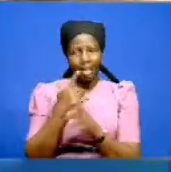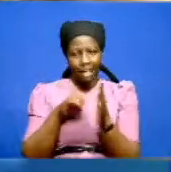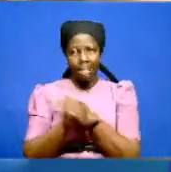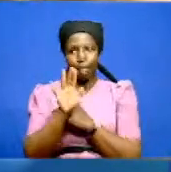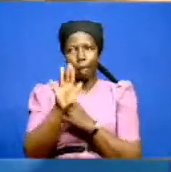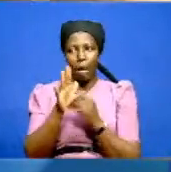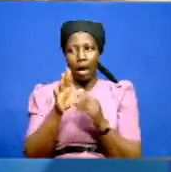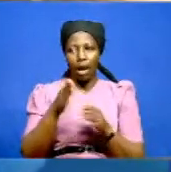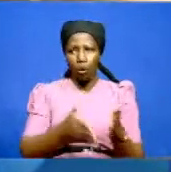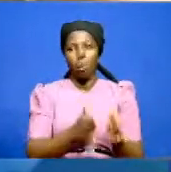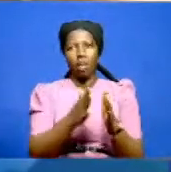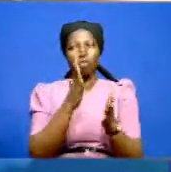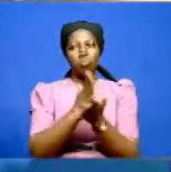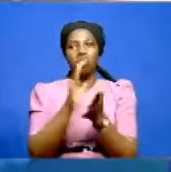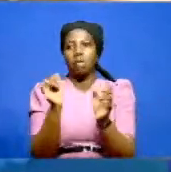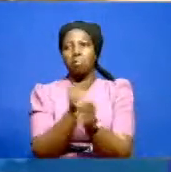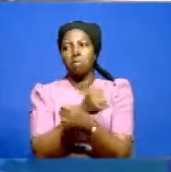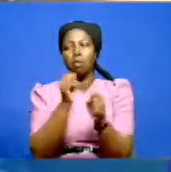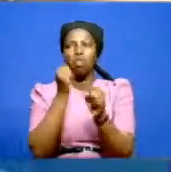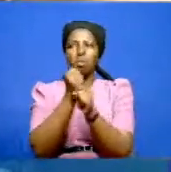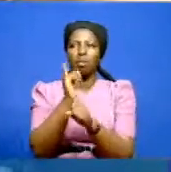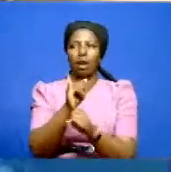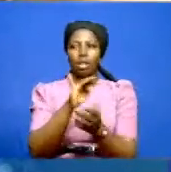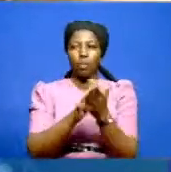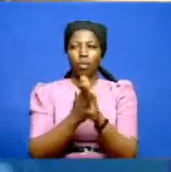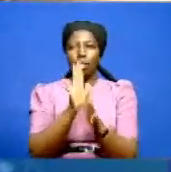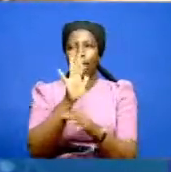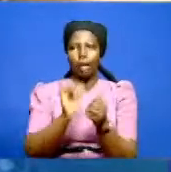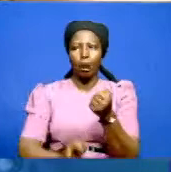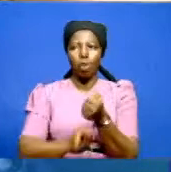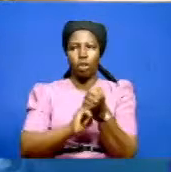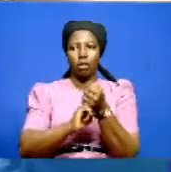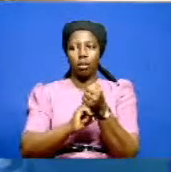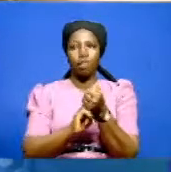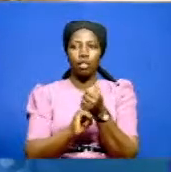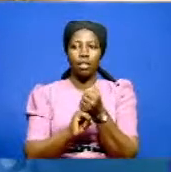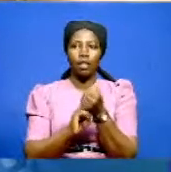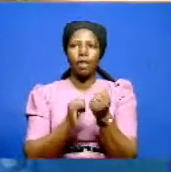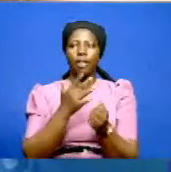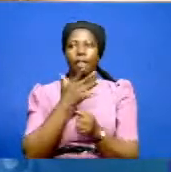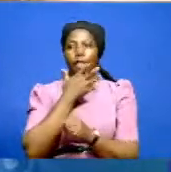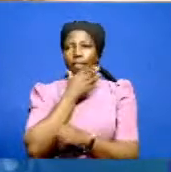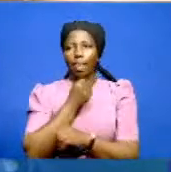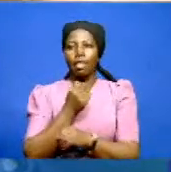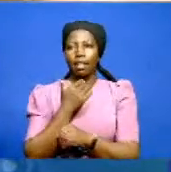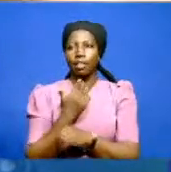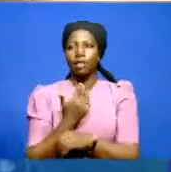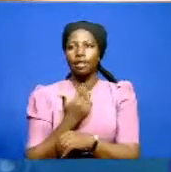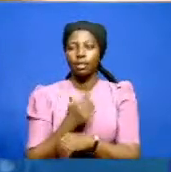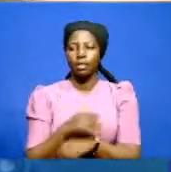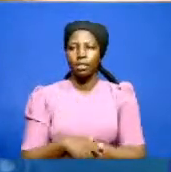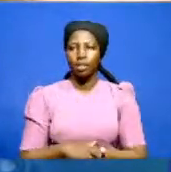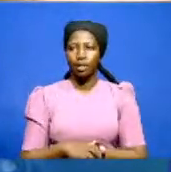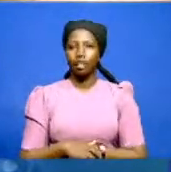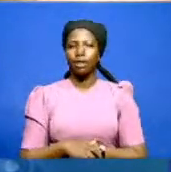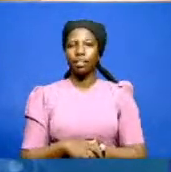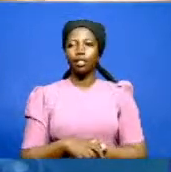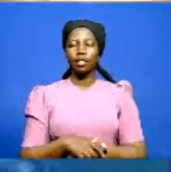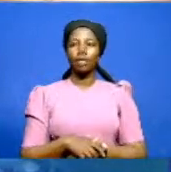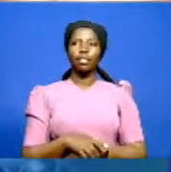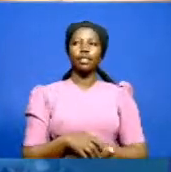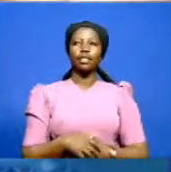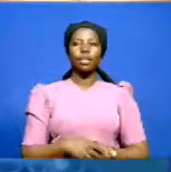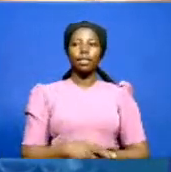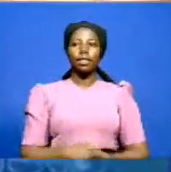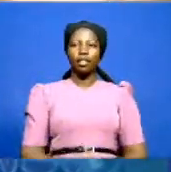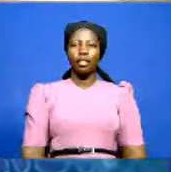it if he did not have your support. Mama, biyamono ayinaba nginabande no nyemba liba